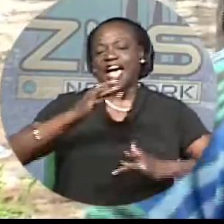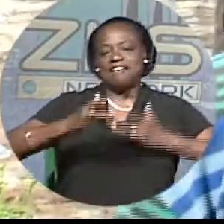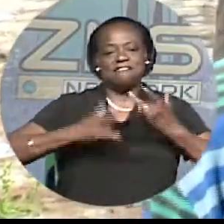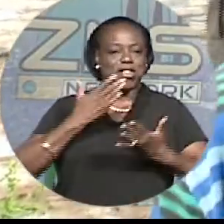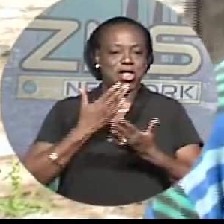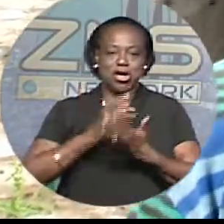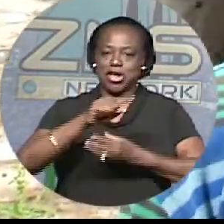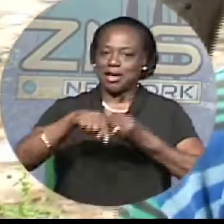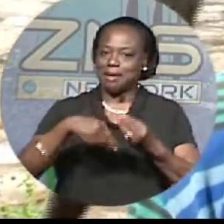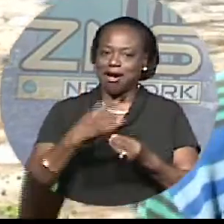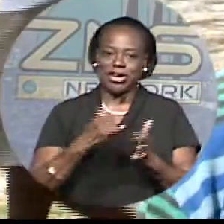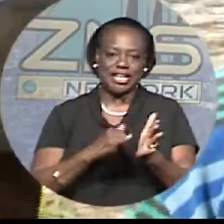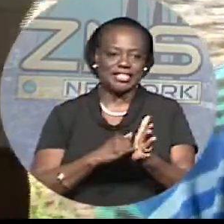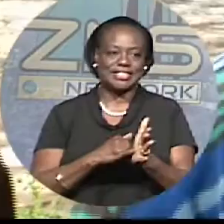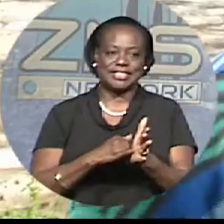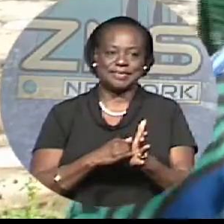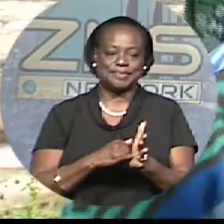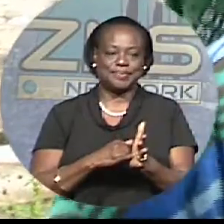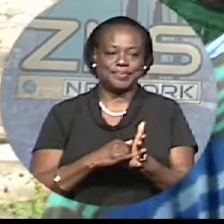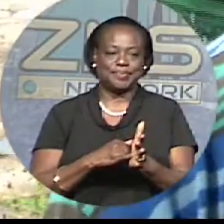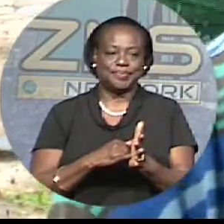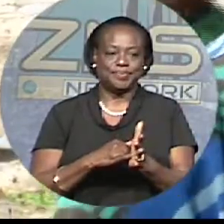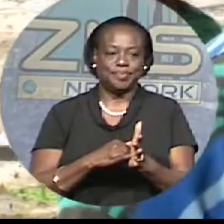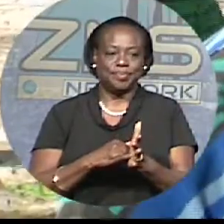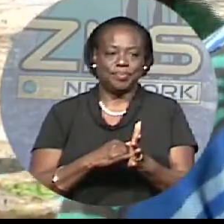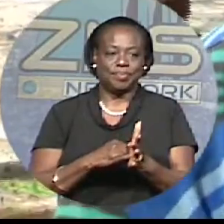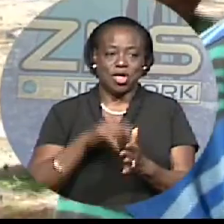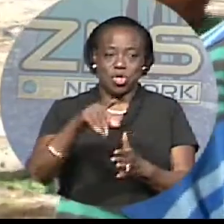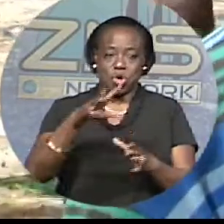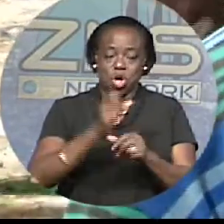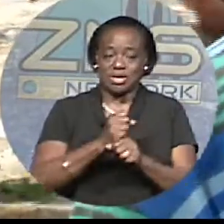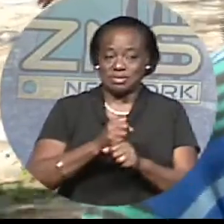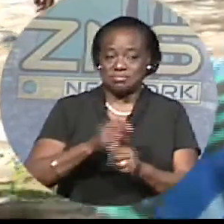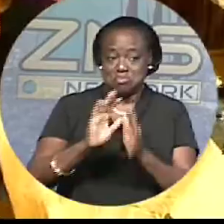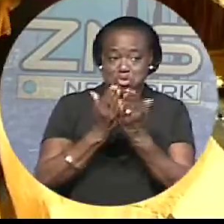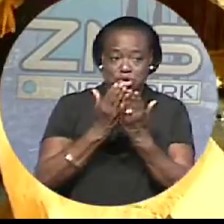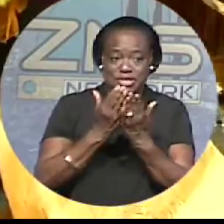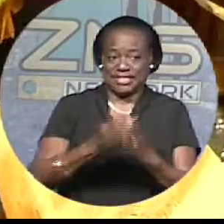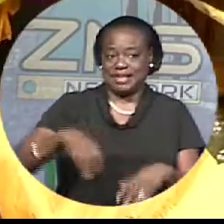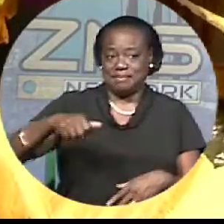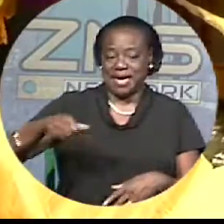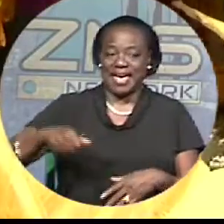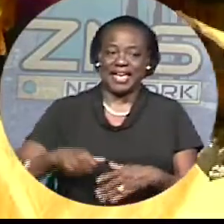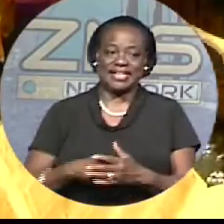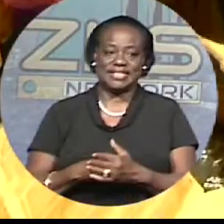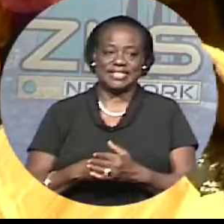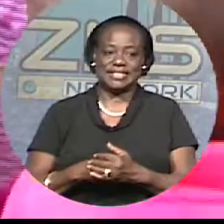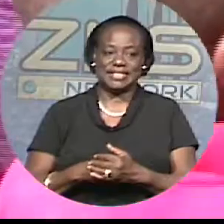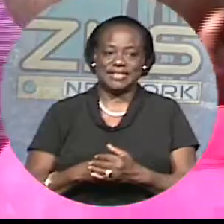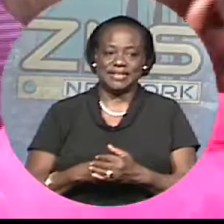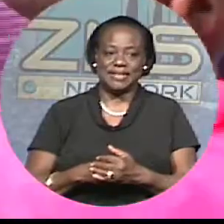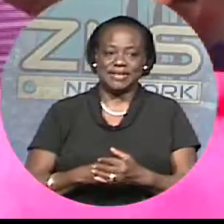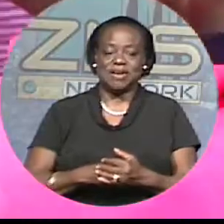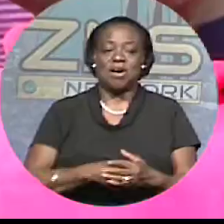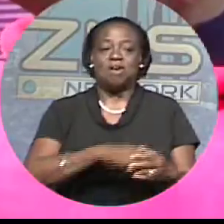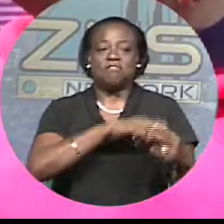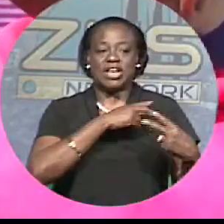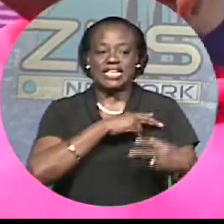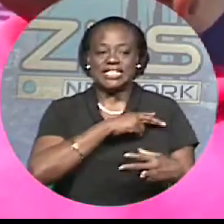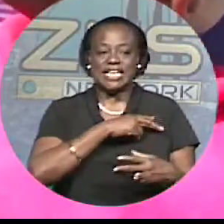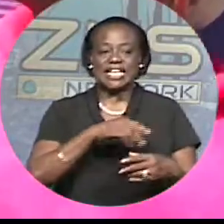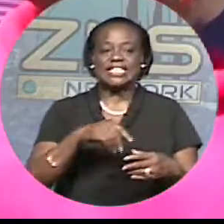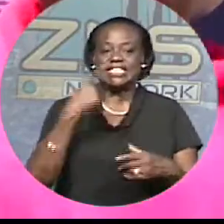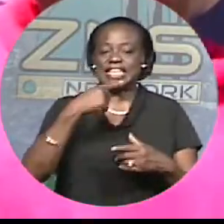that. You was able to get your books and bags and everything? Yes, sir. Now, volunteers that hosted the children believe